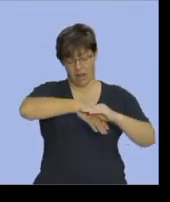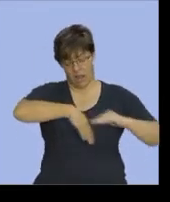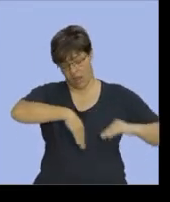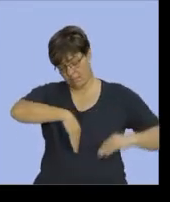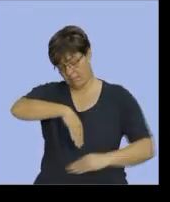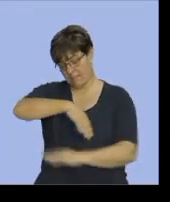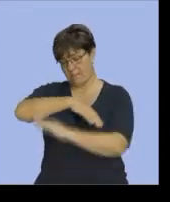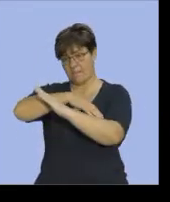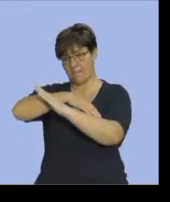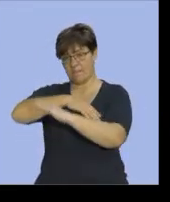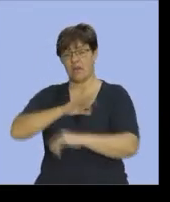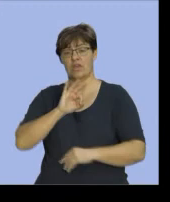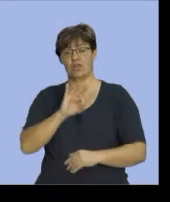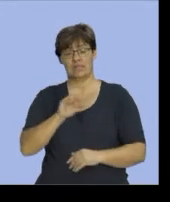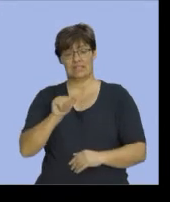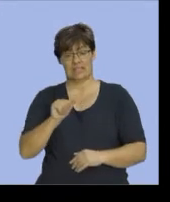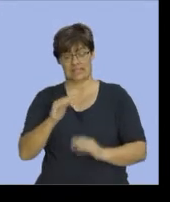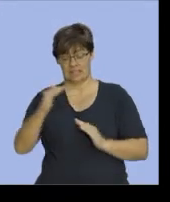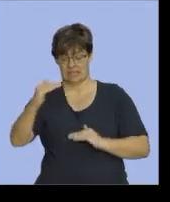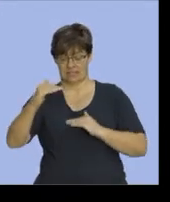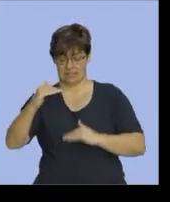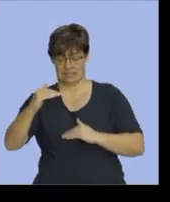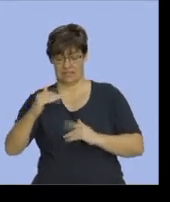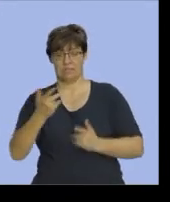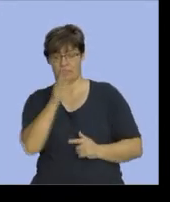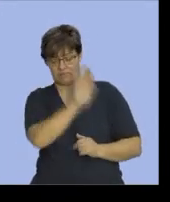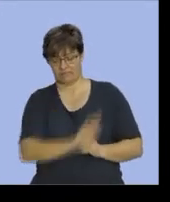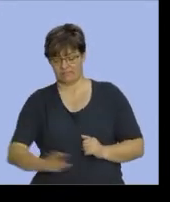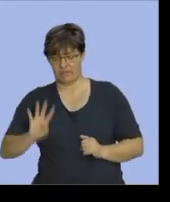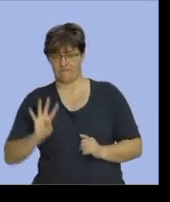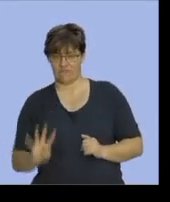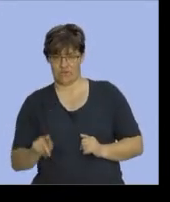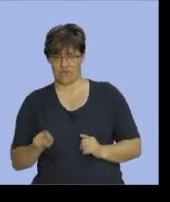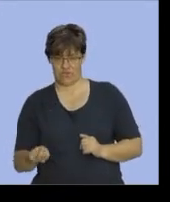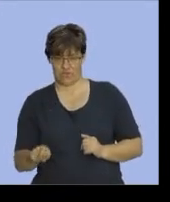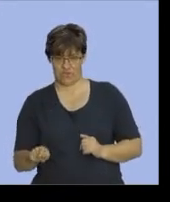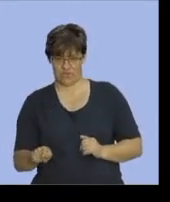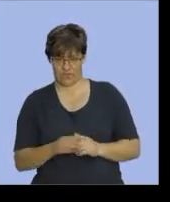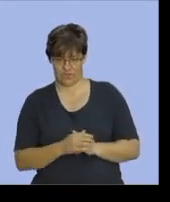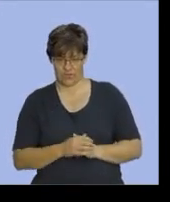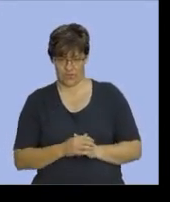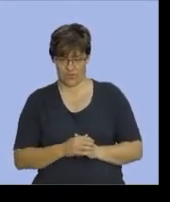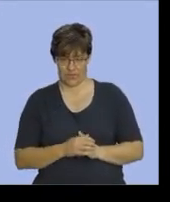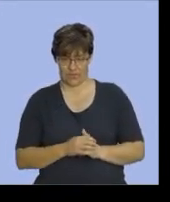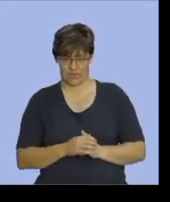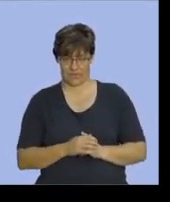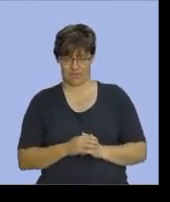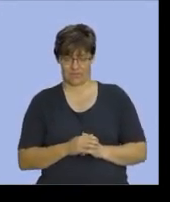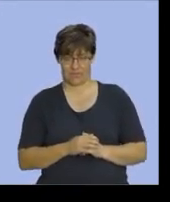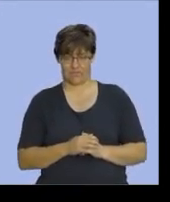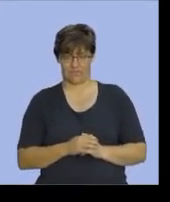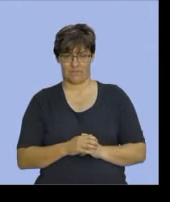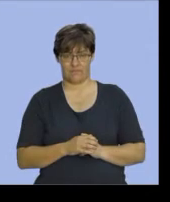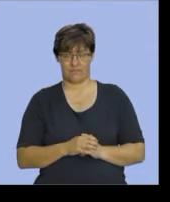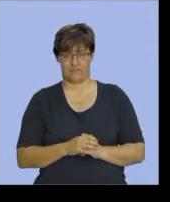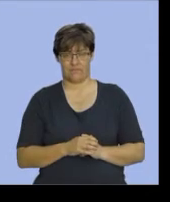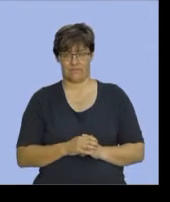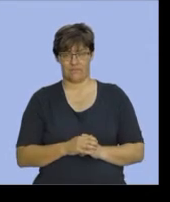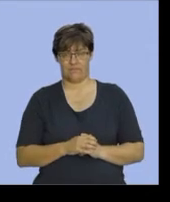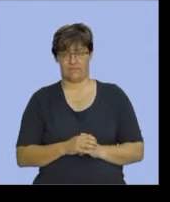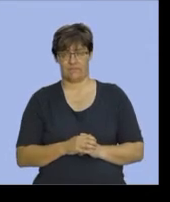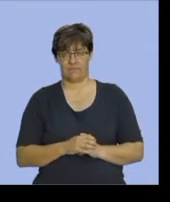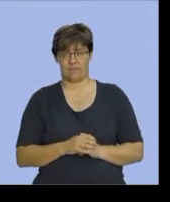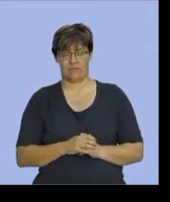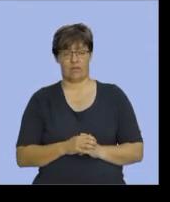than 270 but less than 360, this point will then be placed in quadrant number